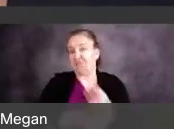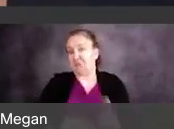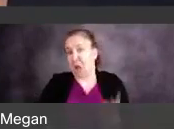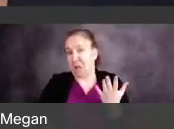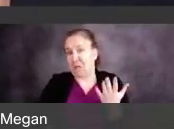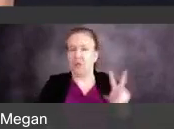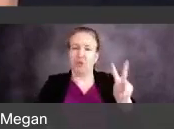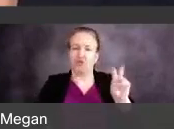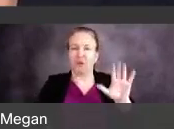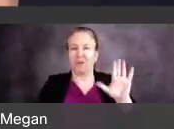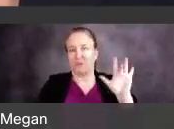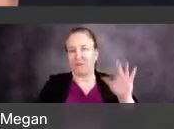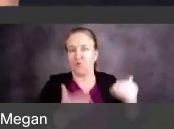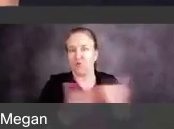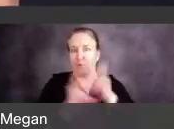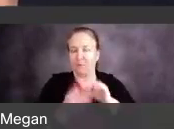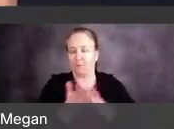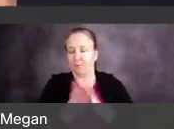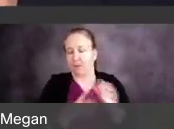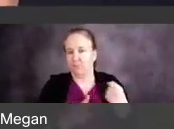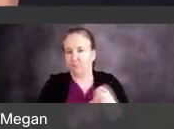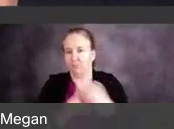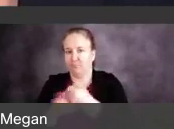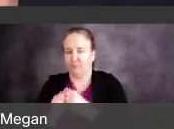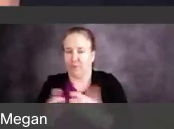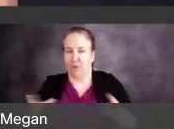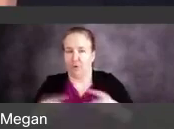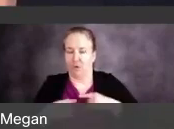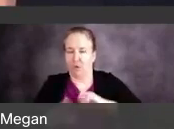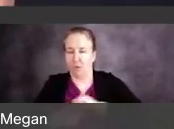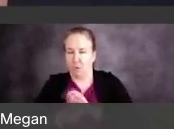225 cases and brings us to a total of